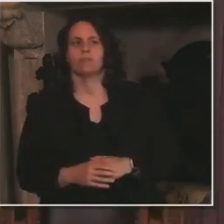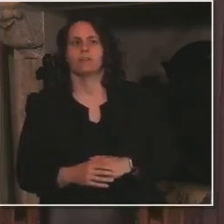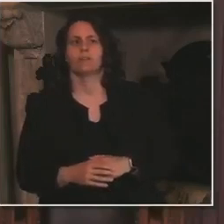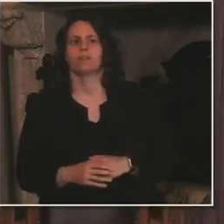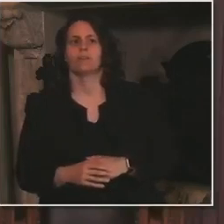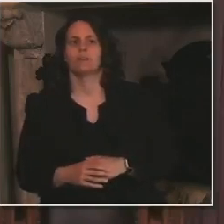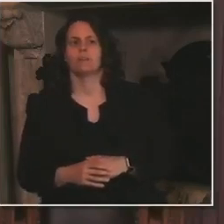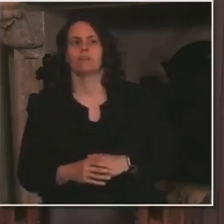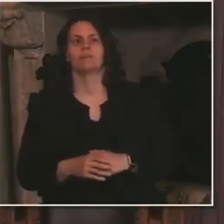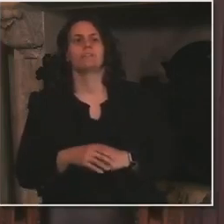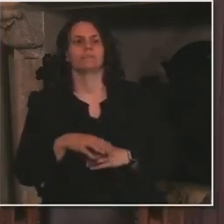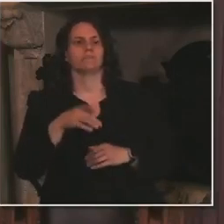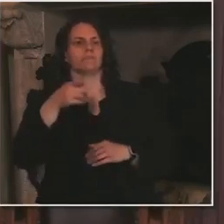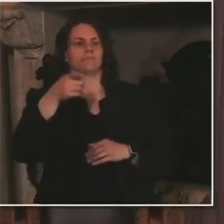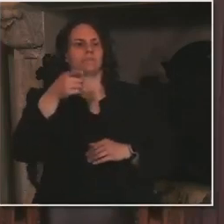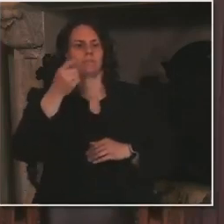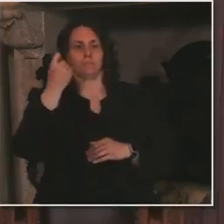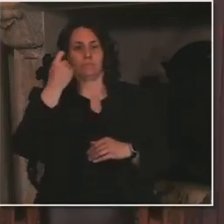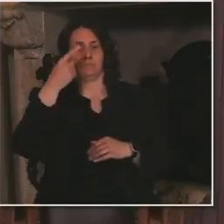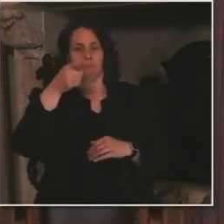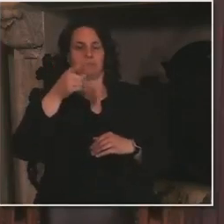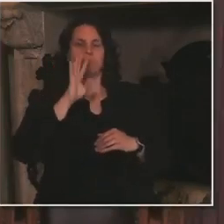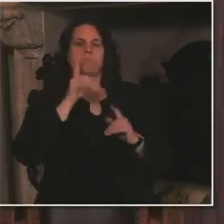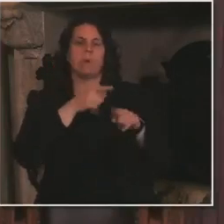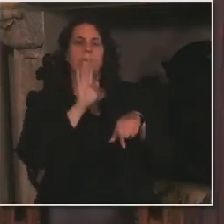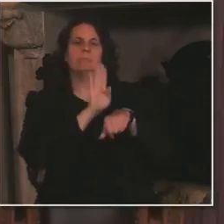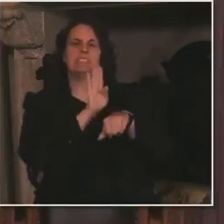businesses in the Milwaukee area, and